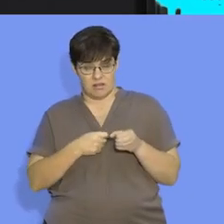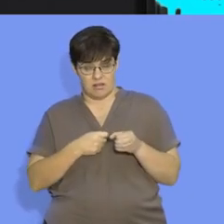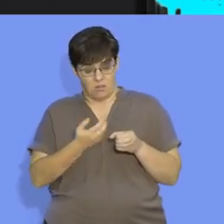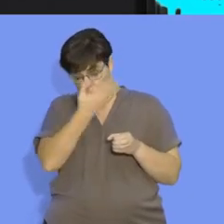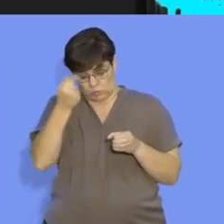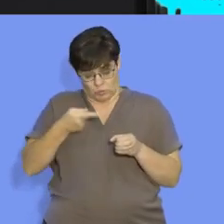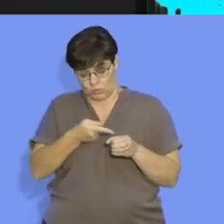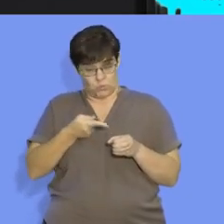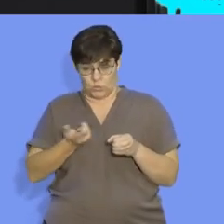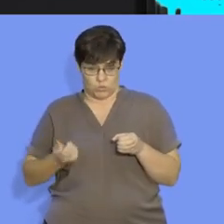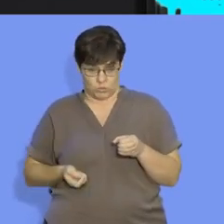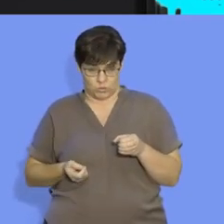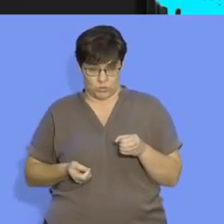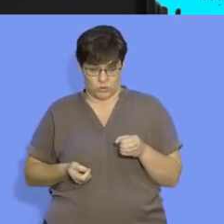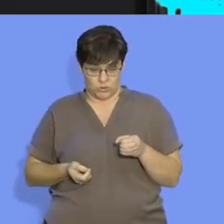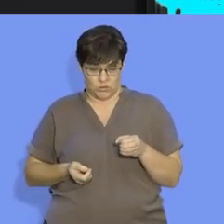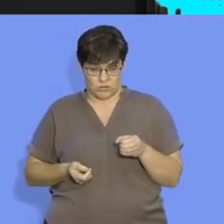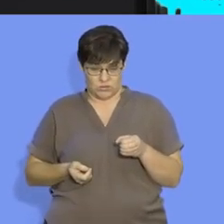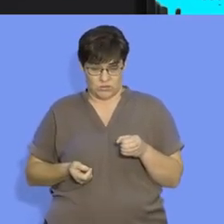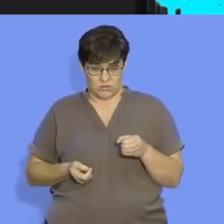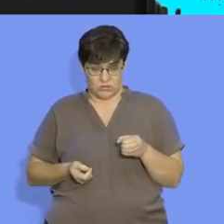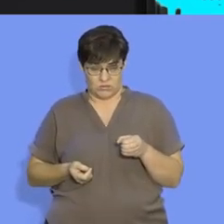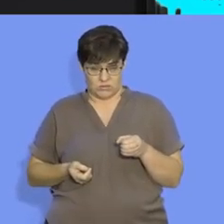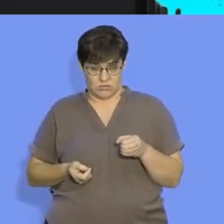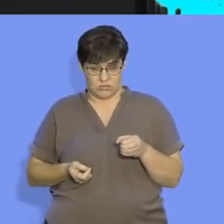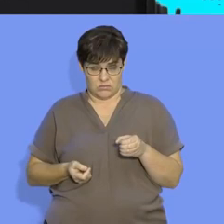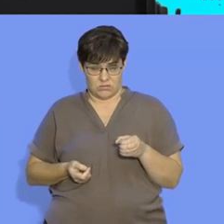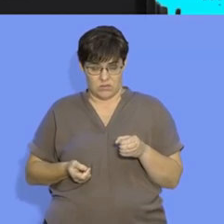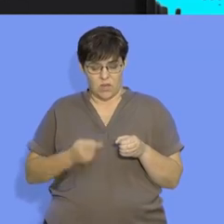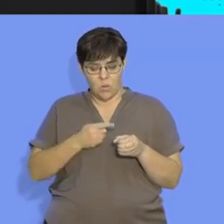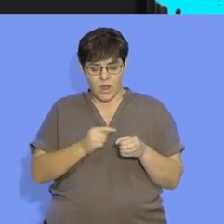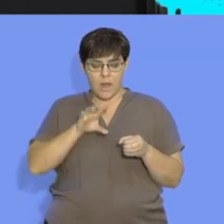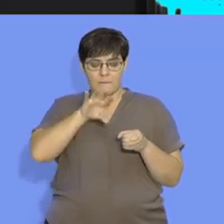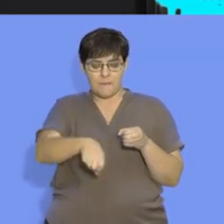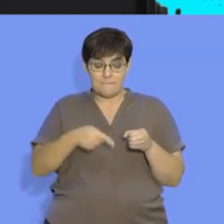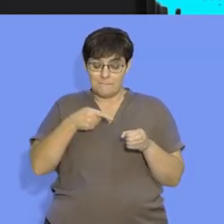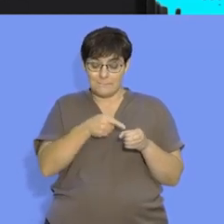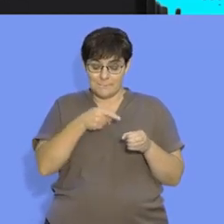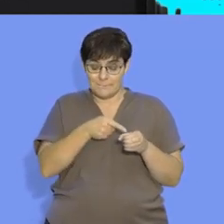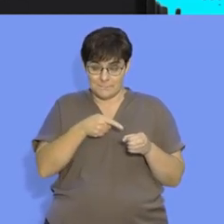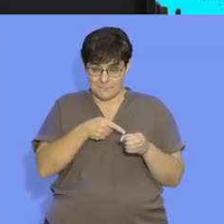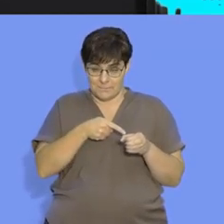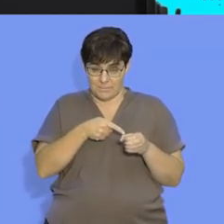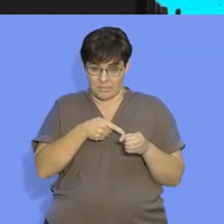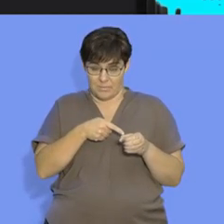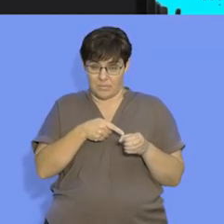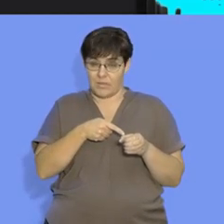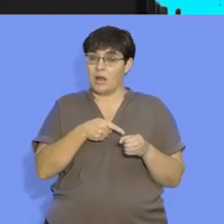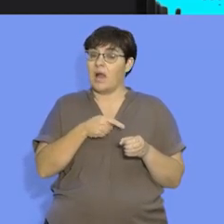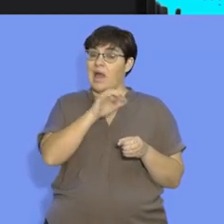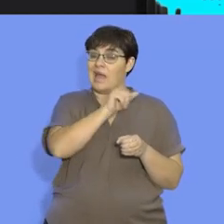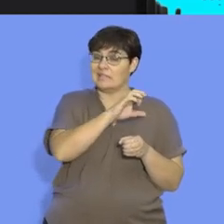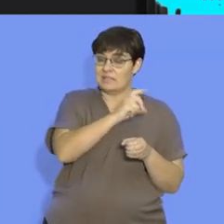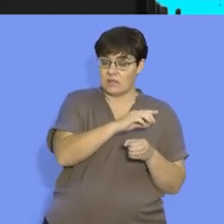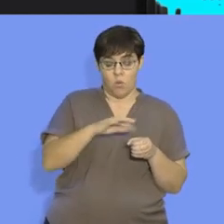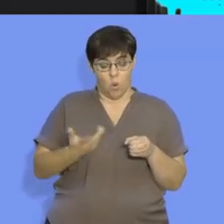sample of an unknown substance whose identity we don't know, we can determine whether this sample of a